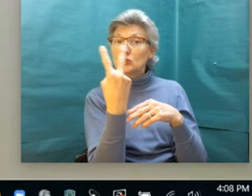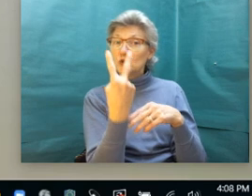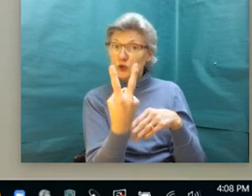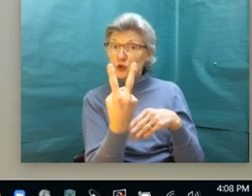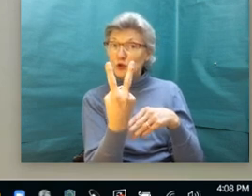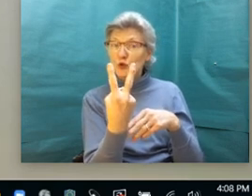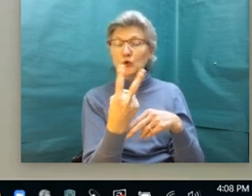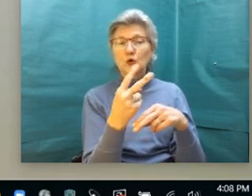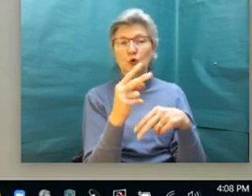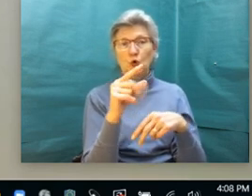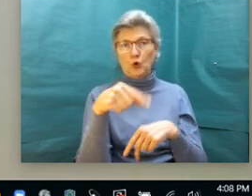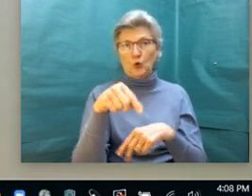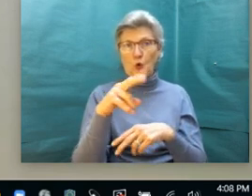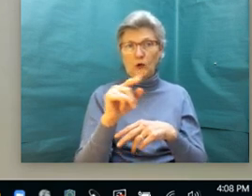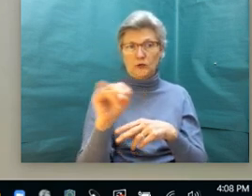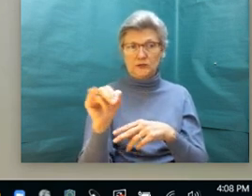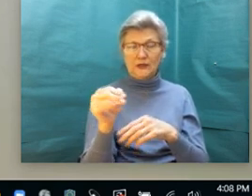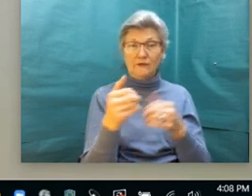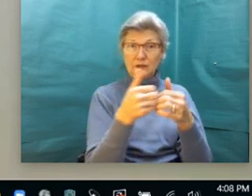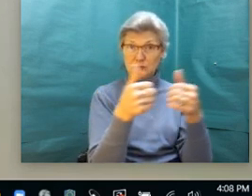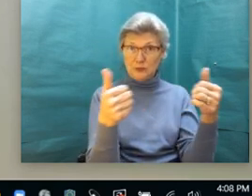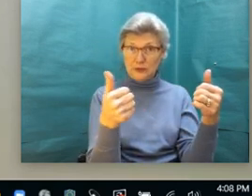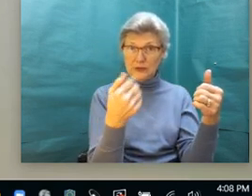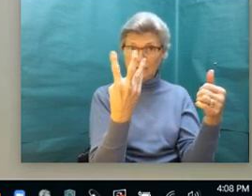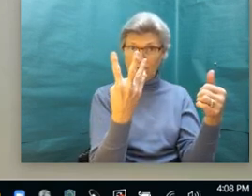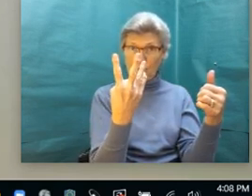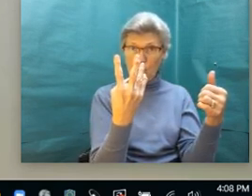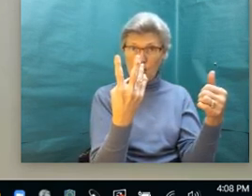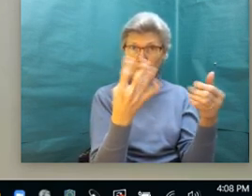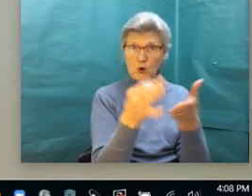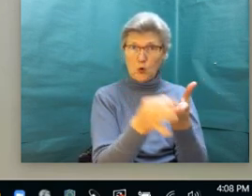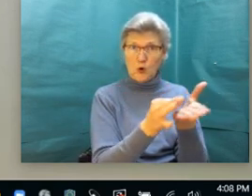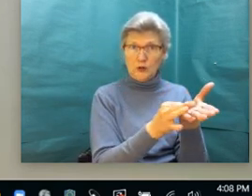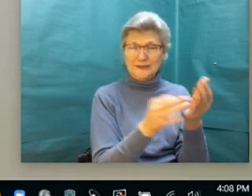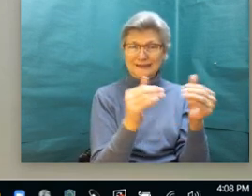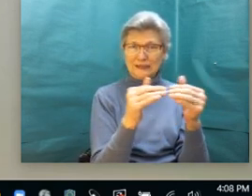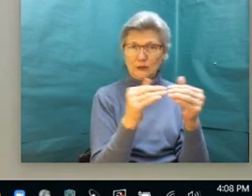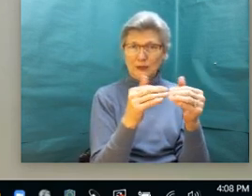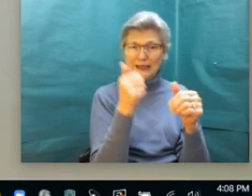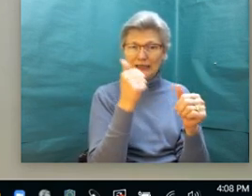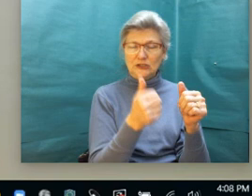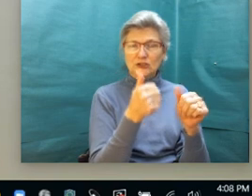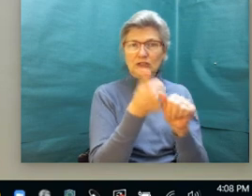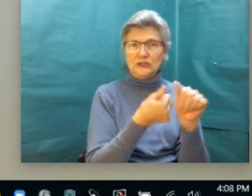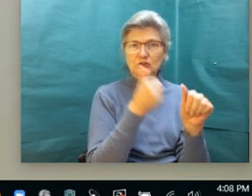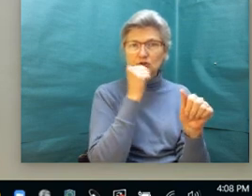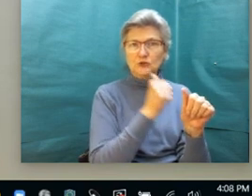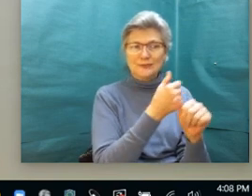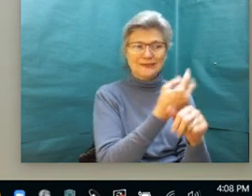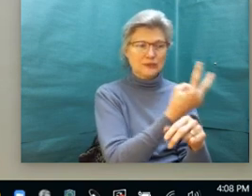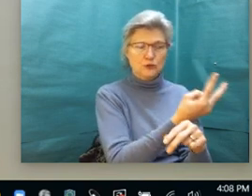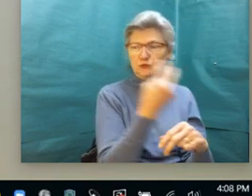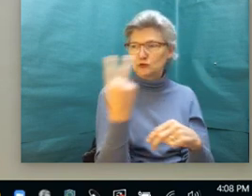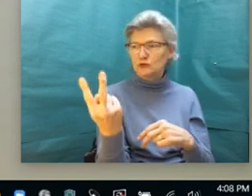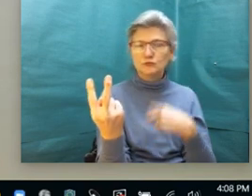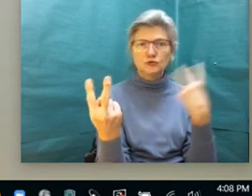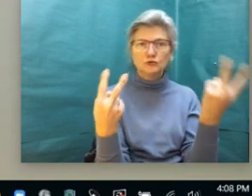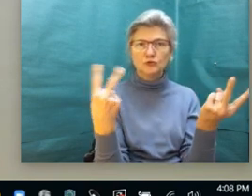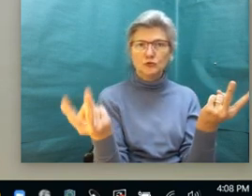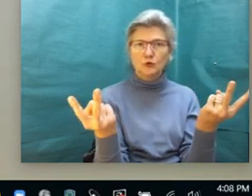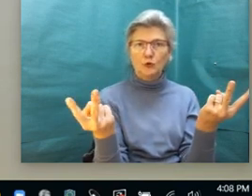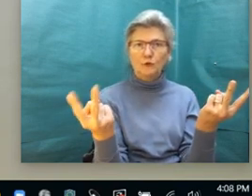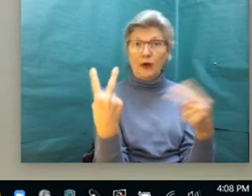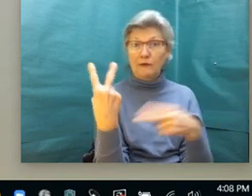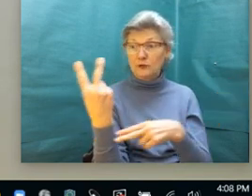If Julie and Sarah are splitting these 4 quarters equally, each girl will get 2. And so if we have 2 quarters